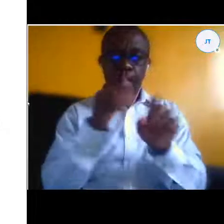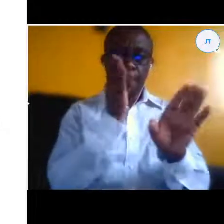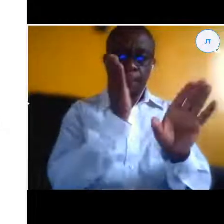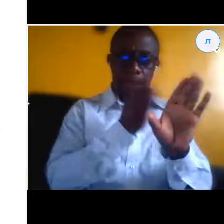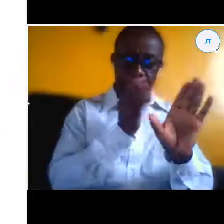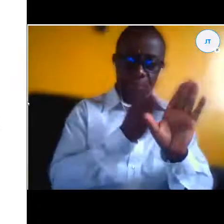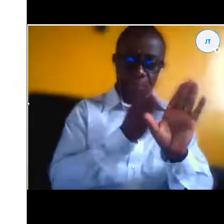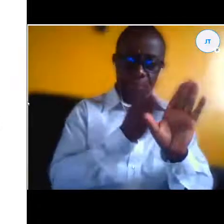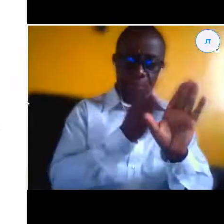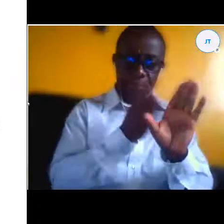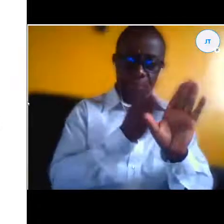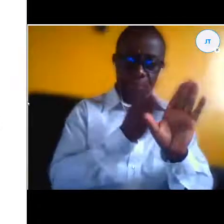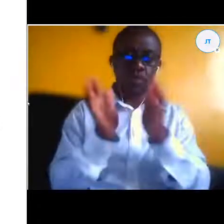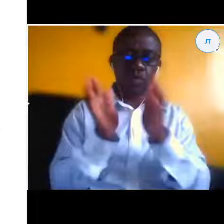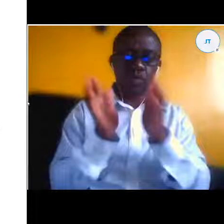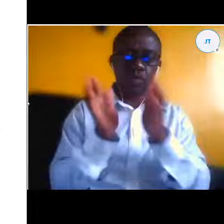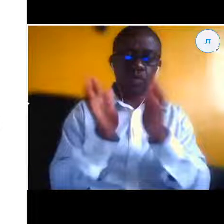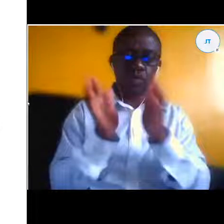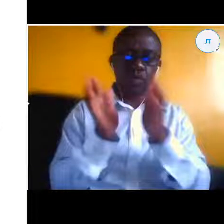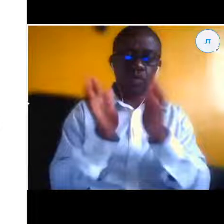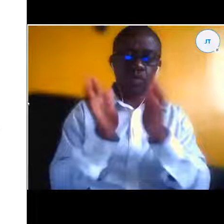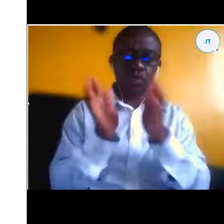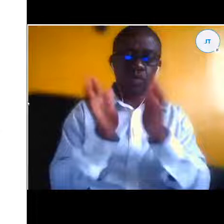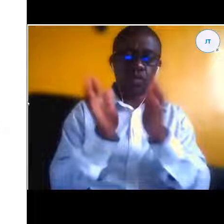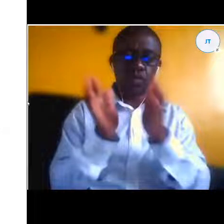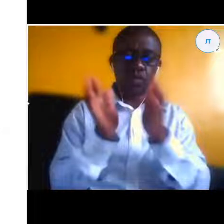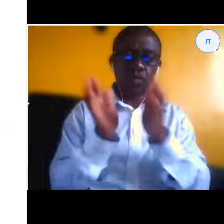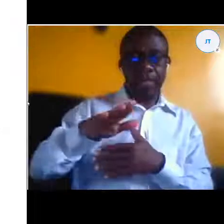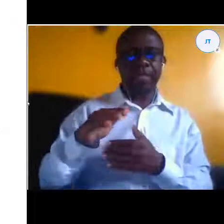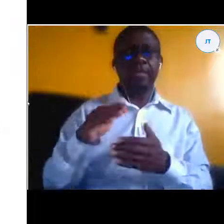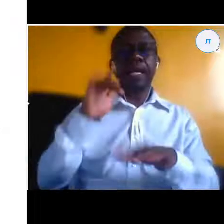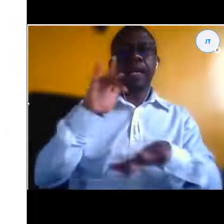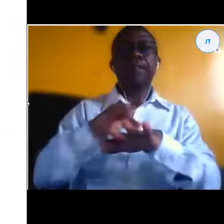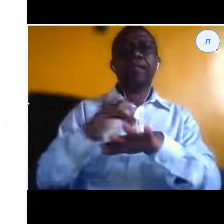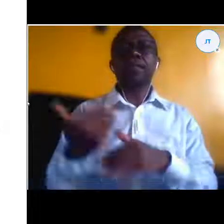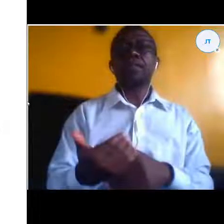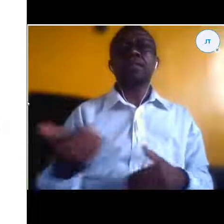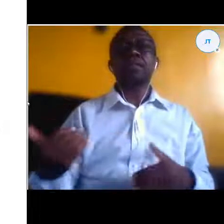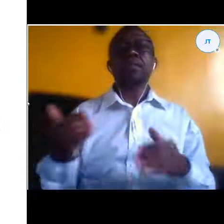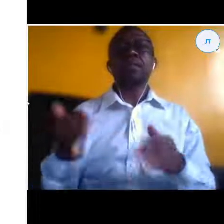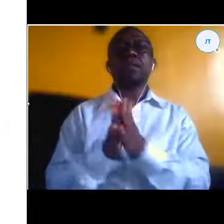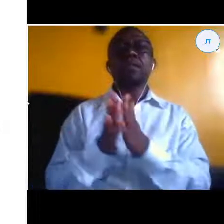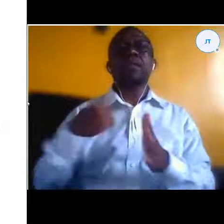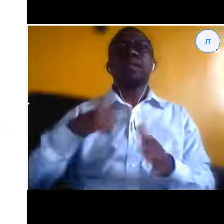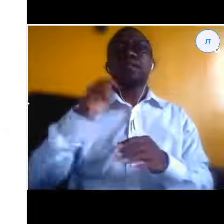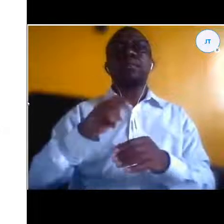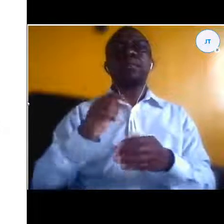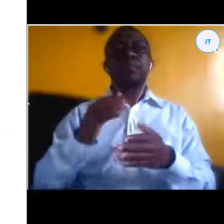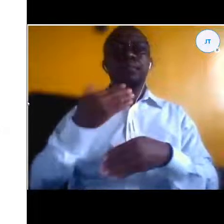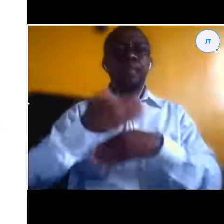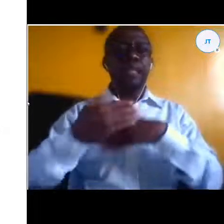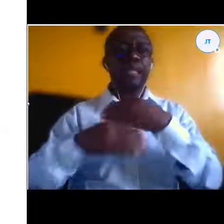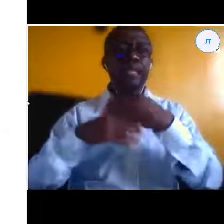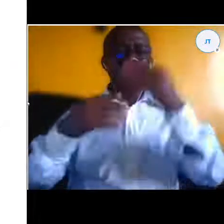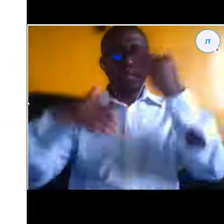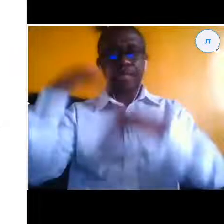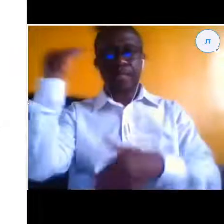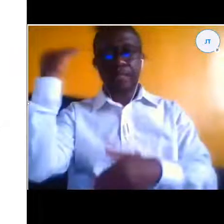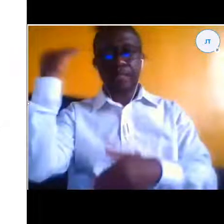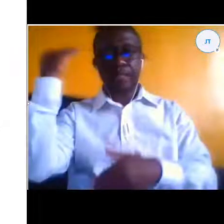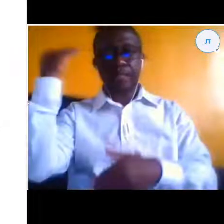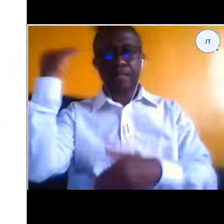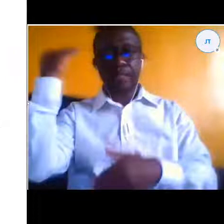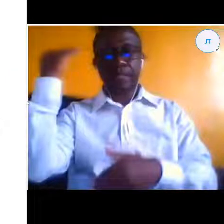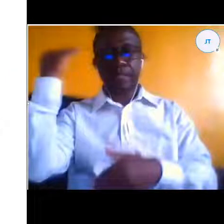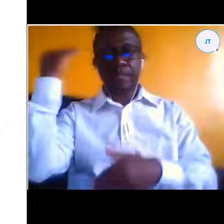the areas that affect children. And we need to be building expertise as civil society organizations